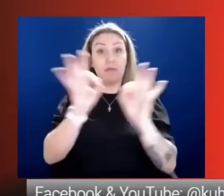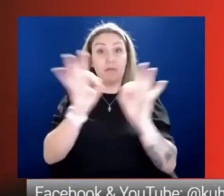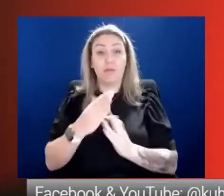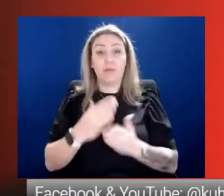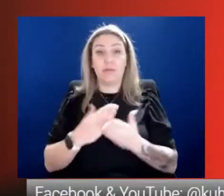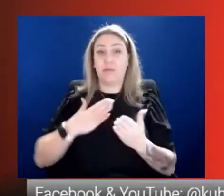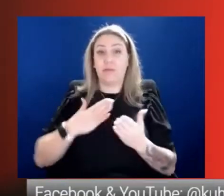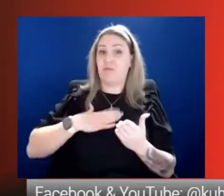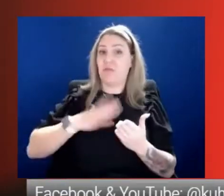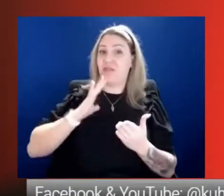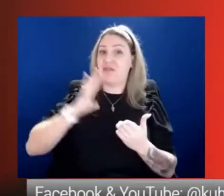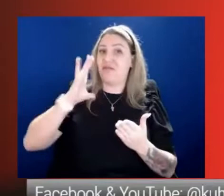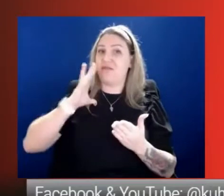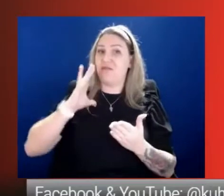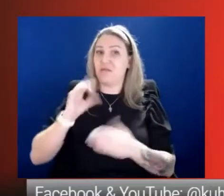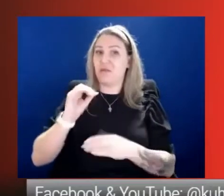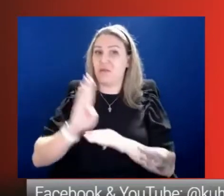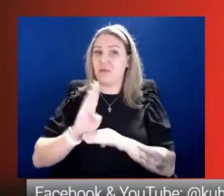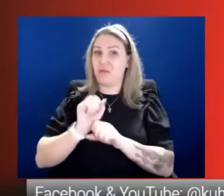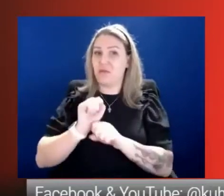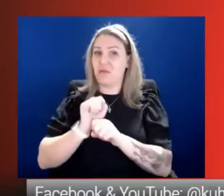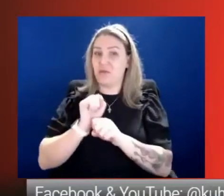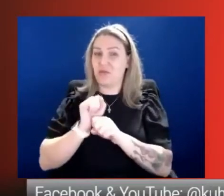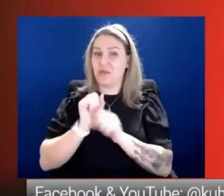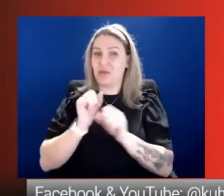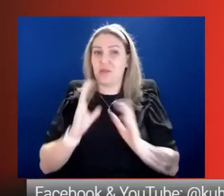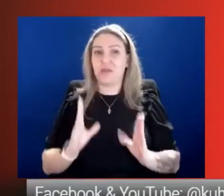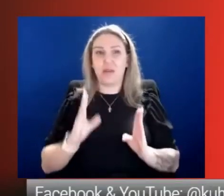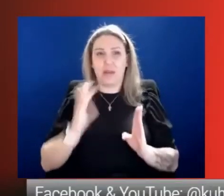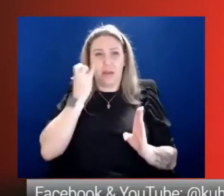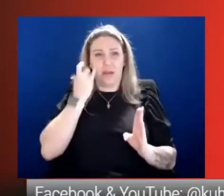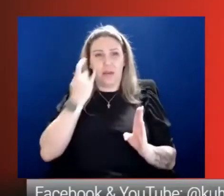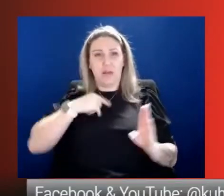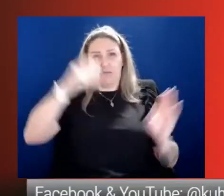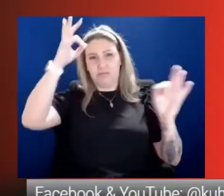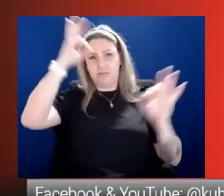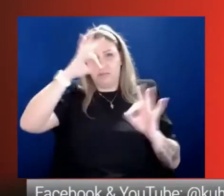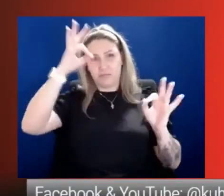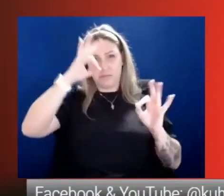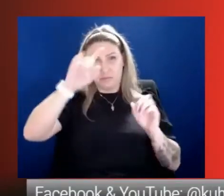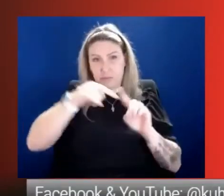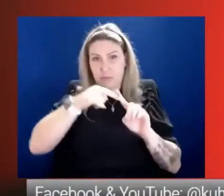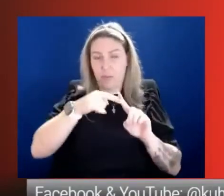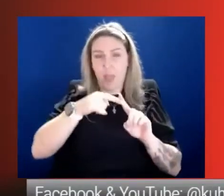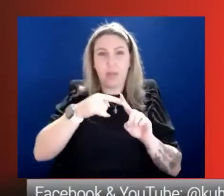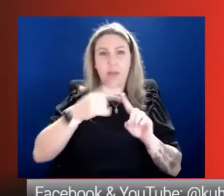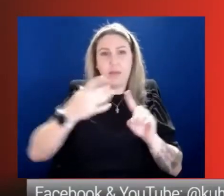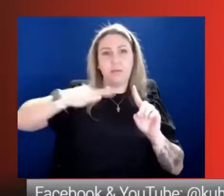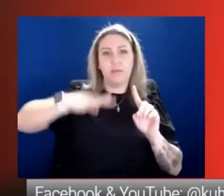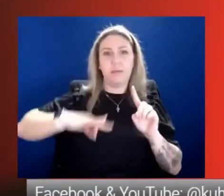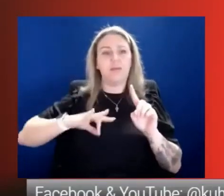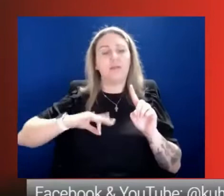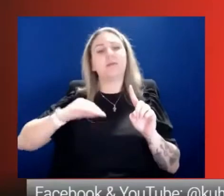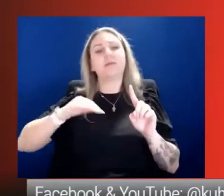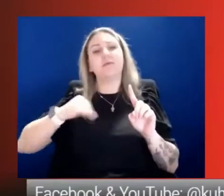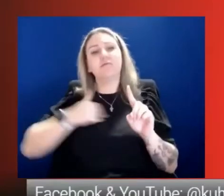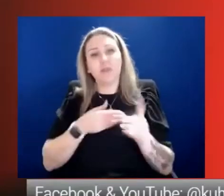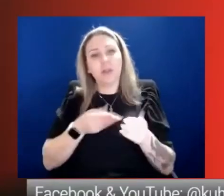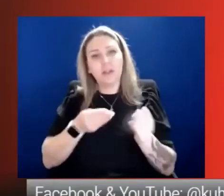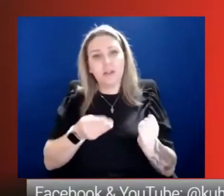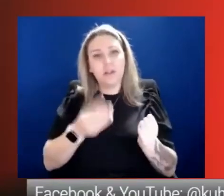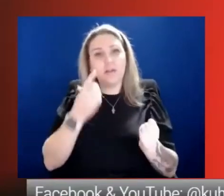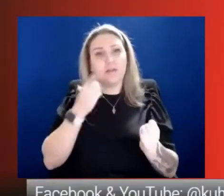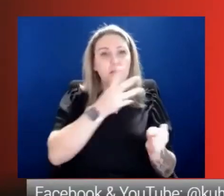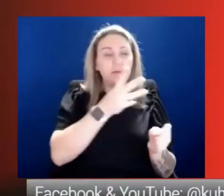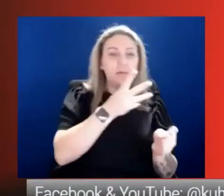would say, you know, if we knew nothing about the benefits of breastfeeding for babies and for mothers, I